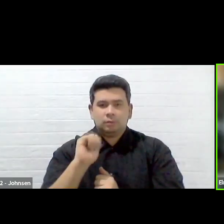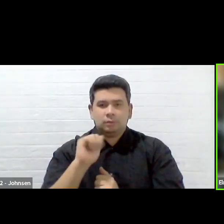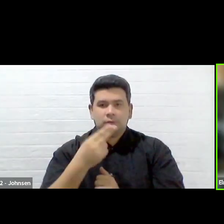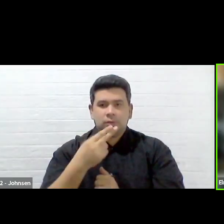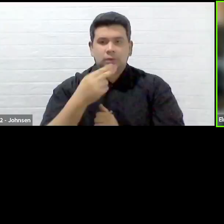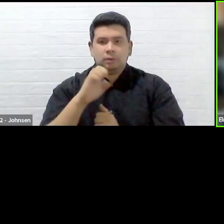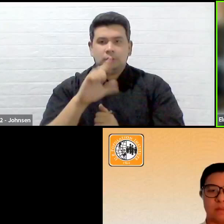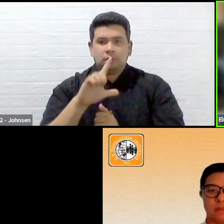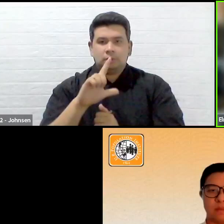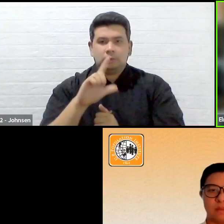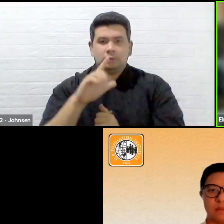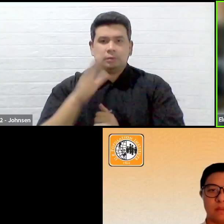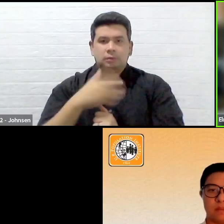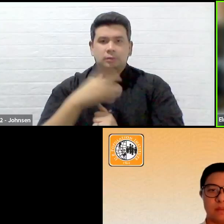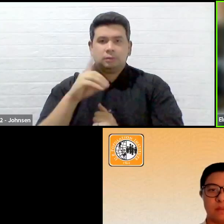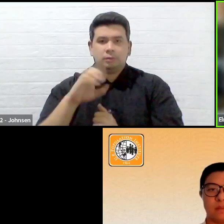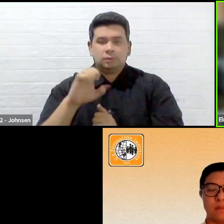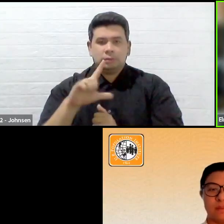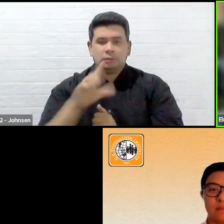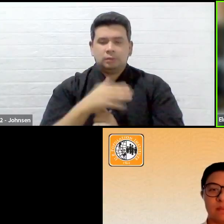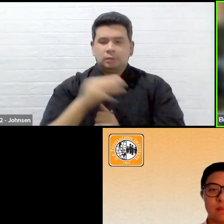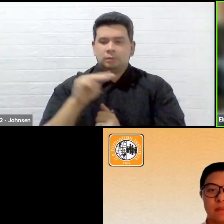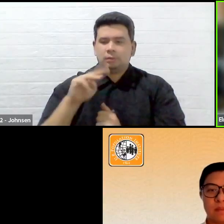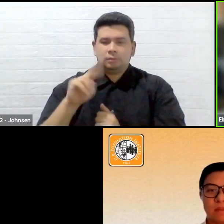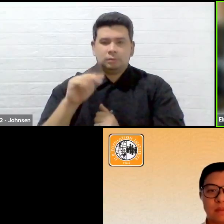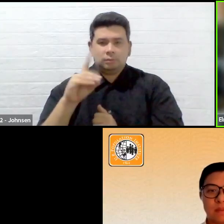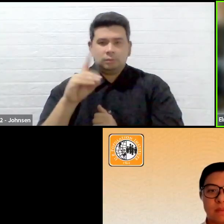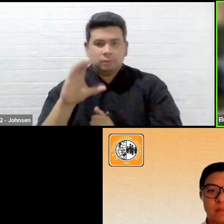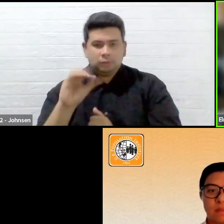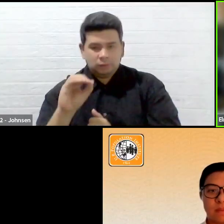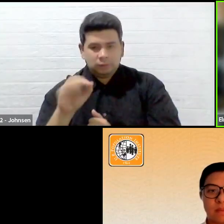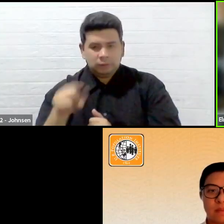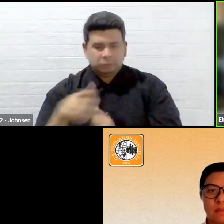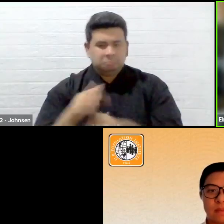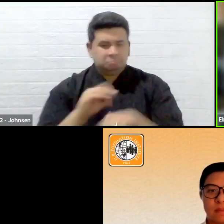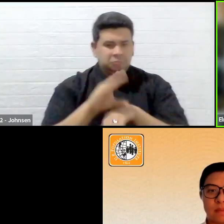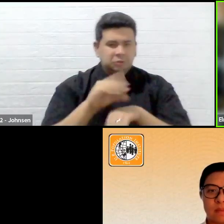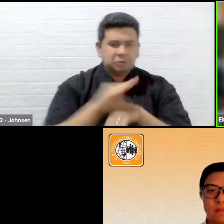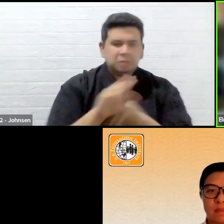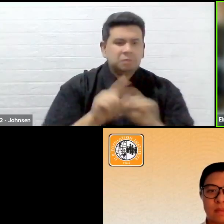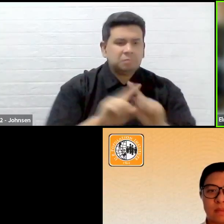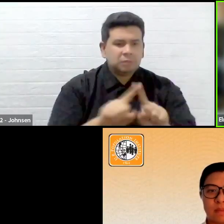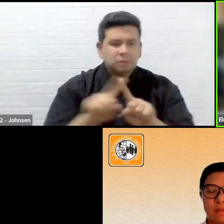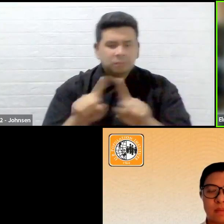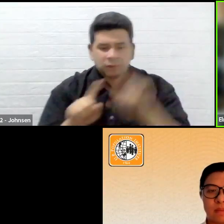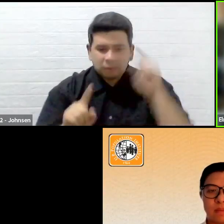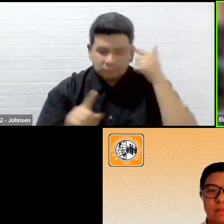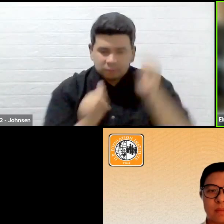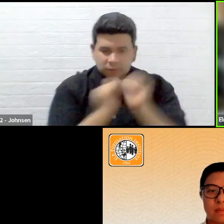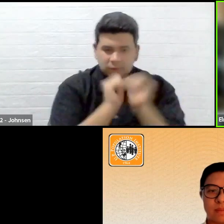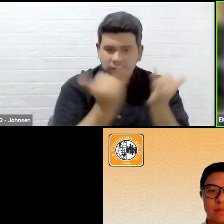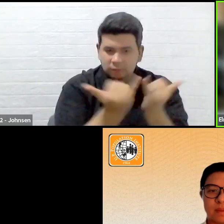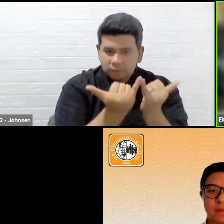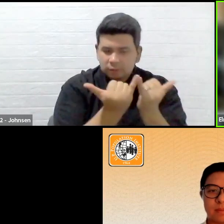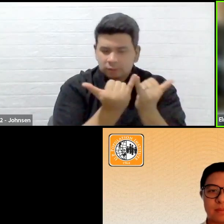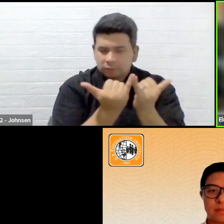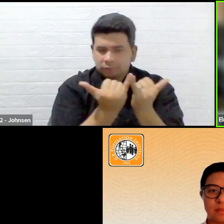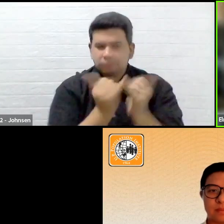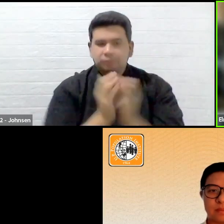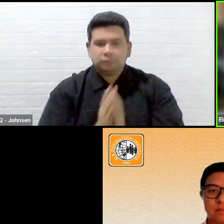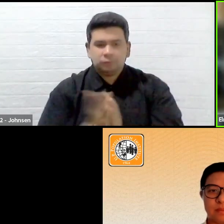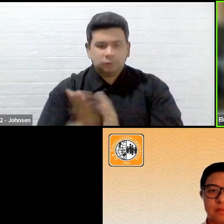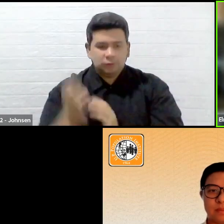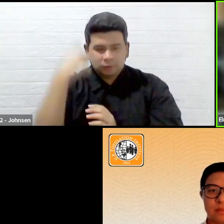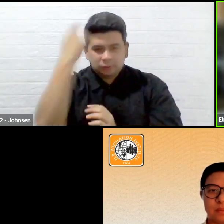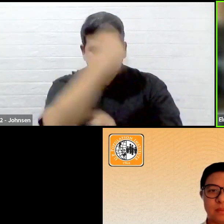Institute. He serves as consultant to various government agencies and international development partners. He is a graduate of